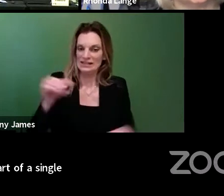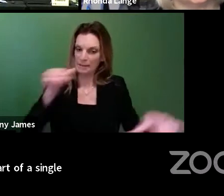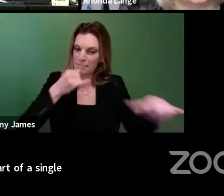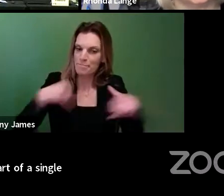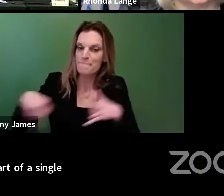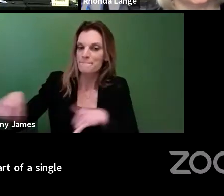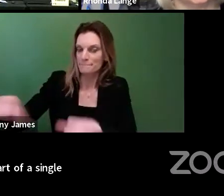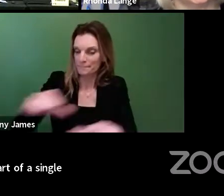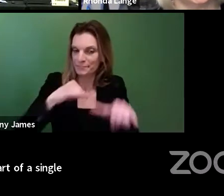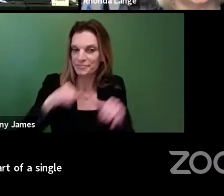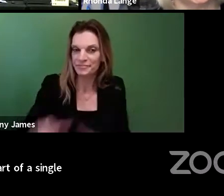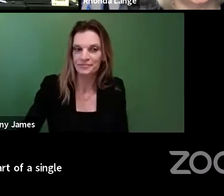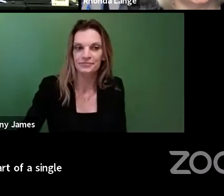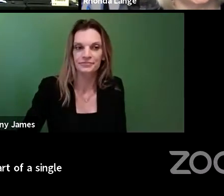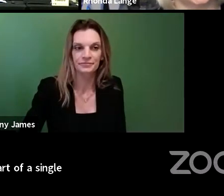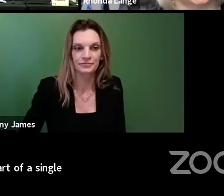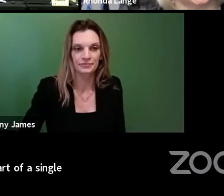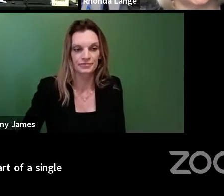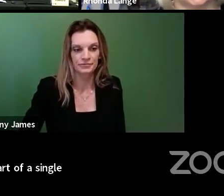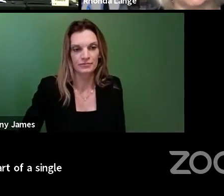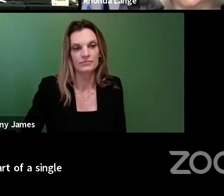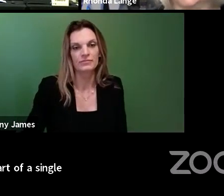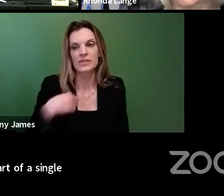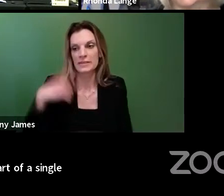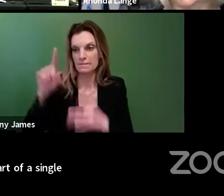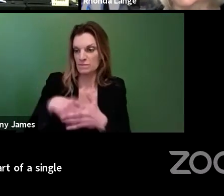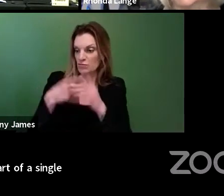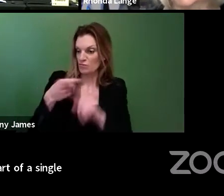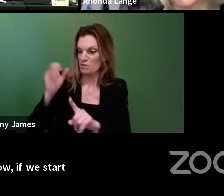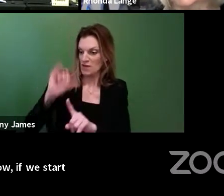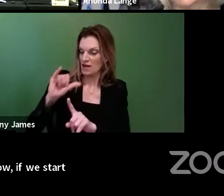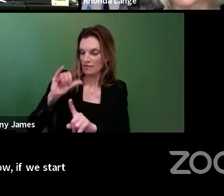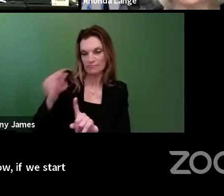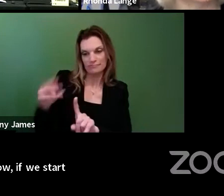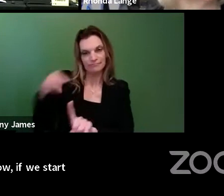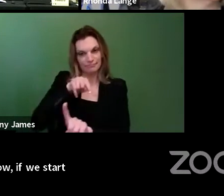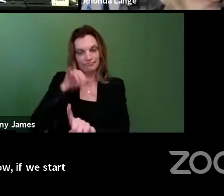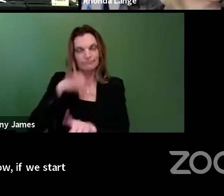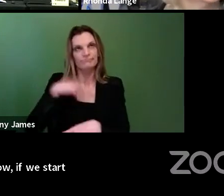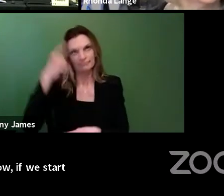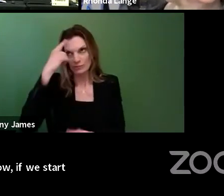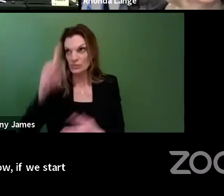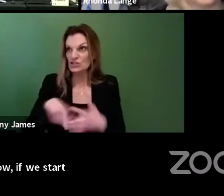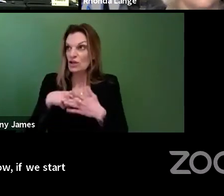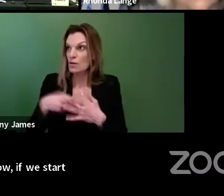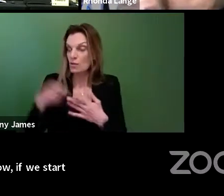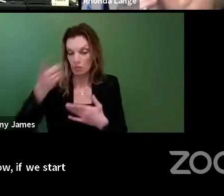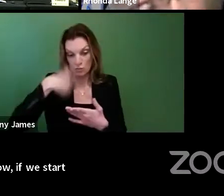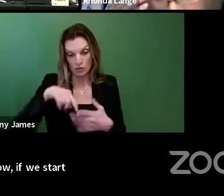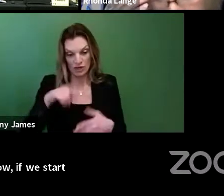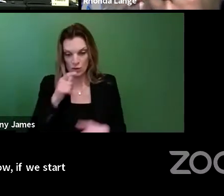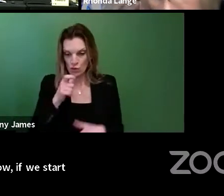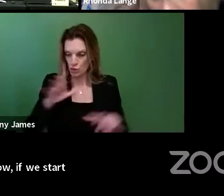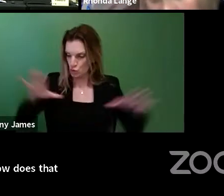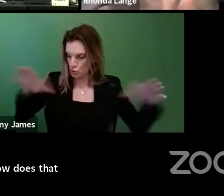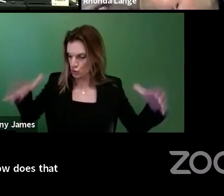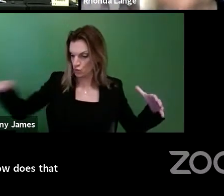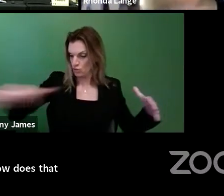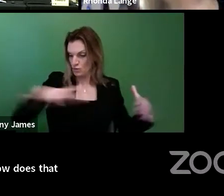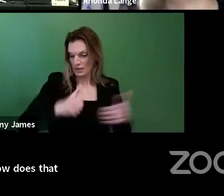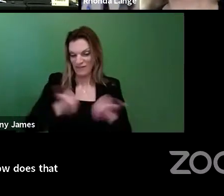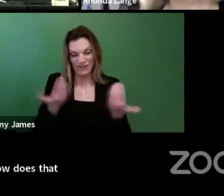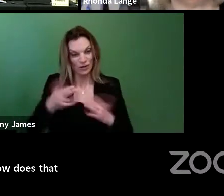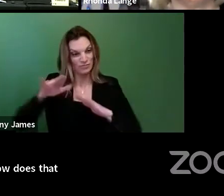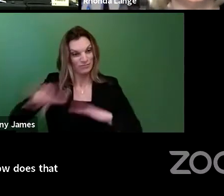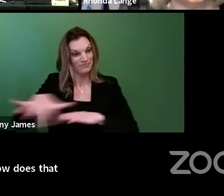Now, if we start from that standpoint, how does that provide a mechanism for dividing us up